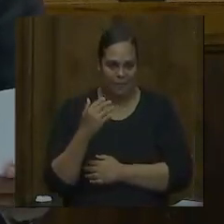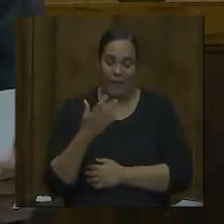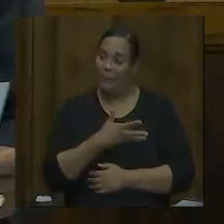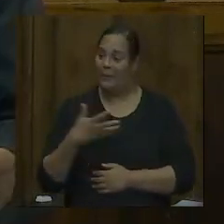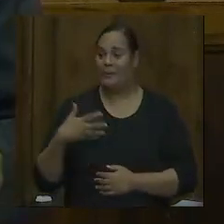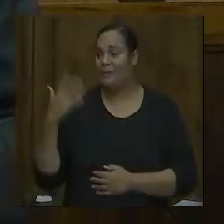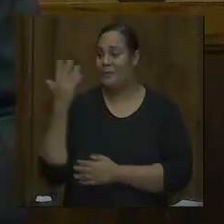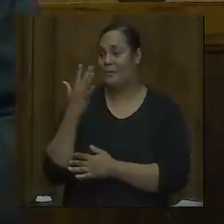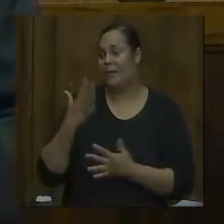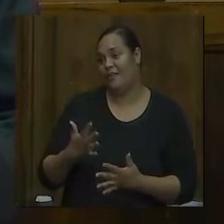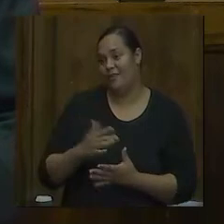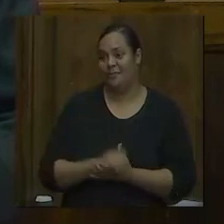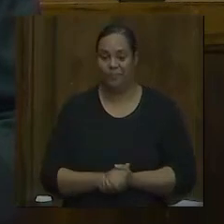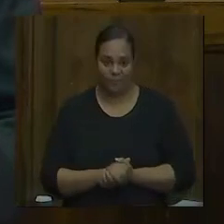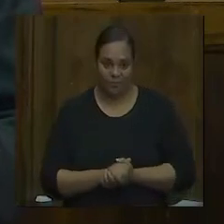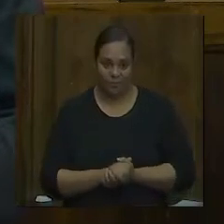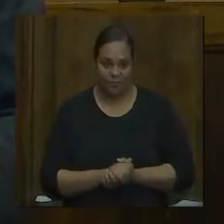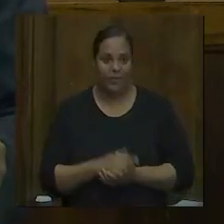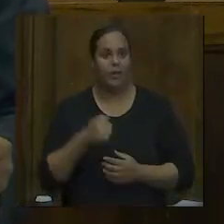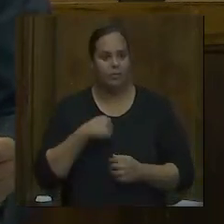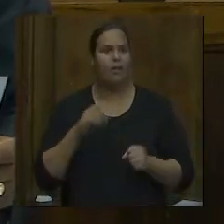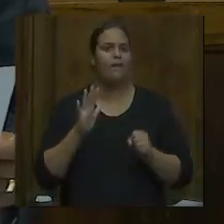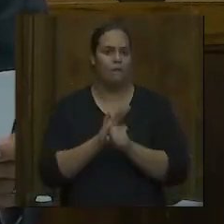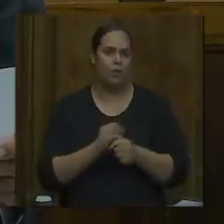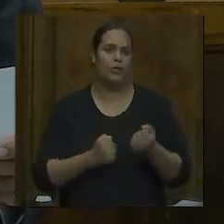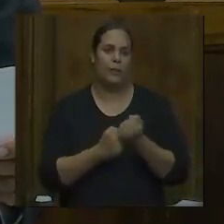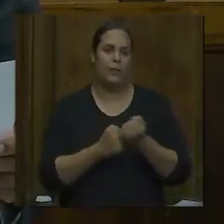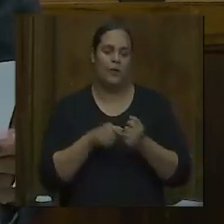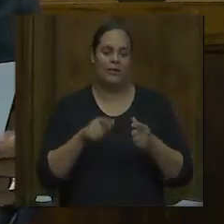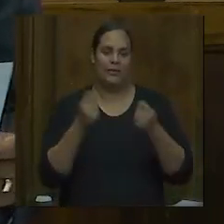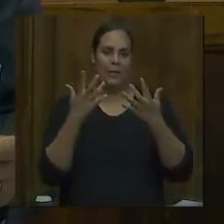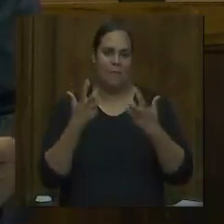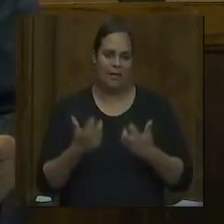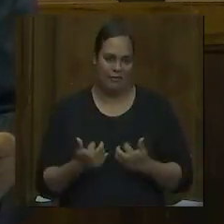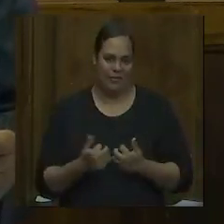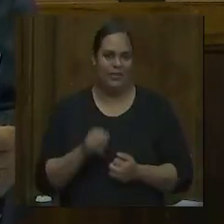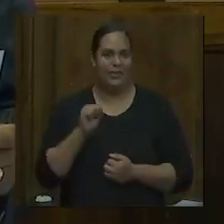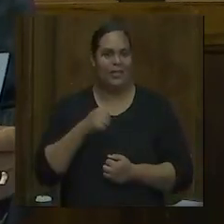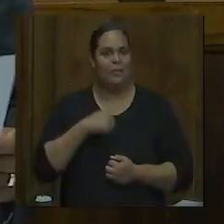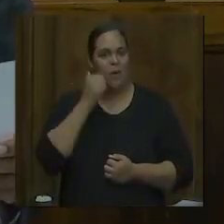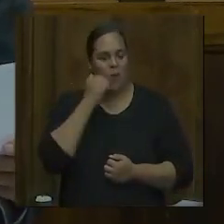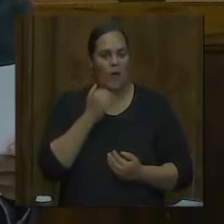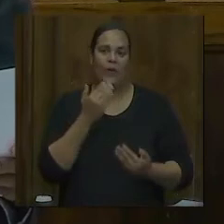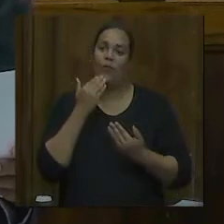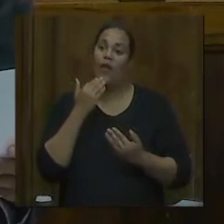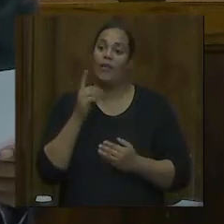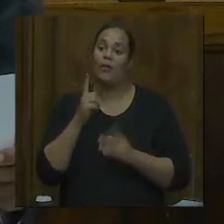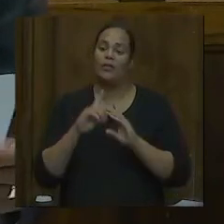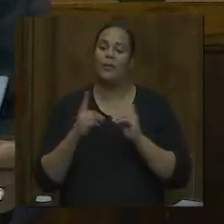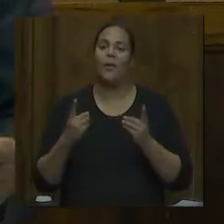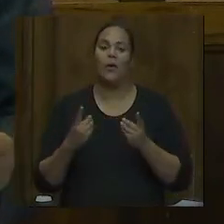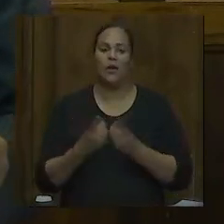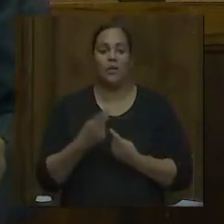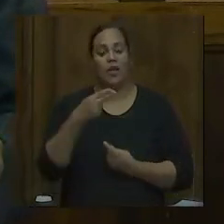Madam Speaker, I fully support this budget, and I would like to thank the department,